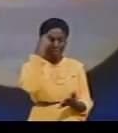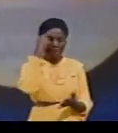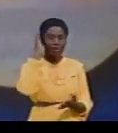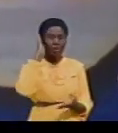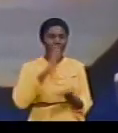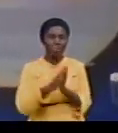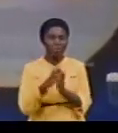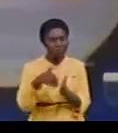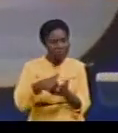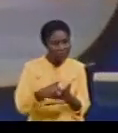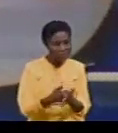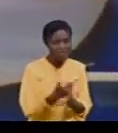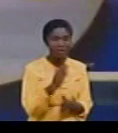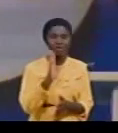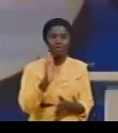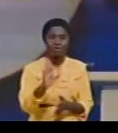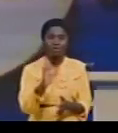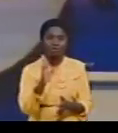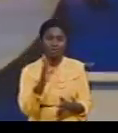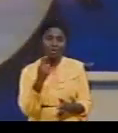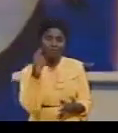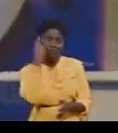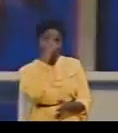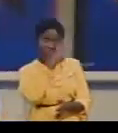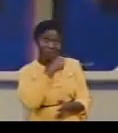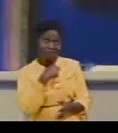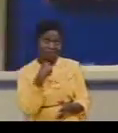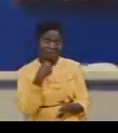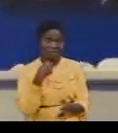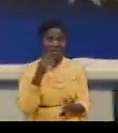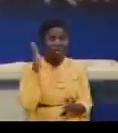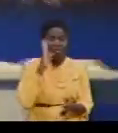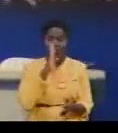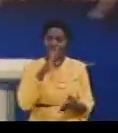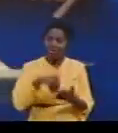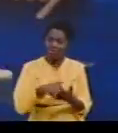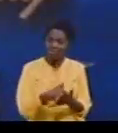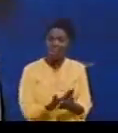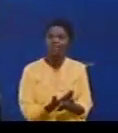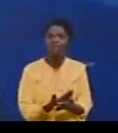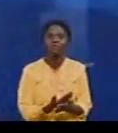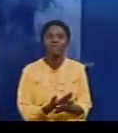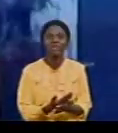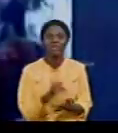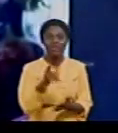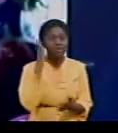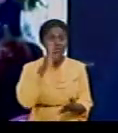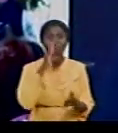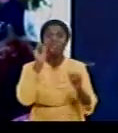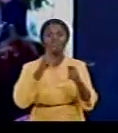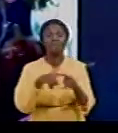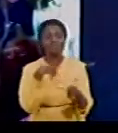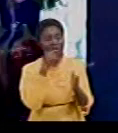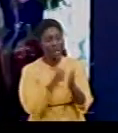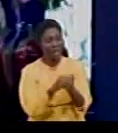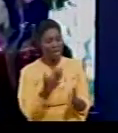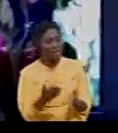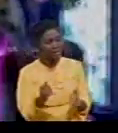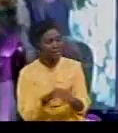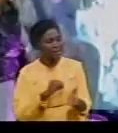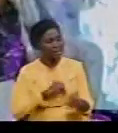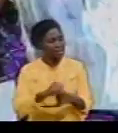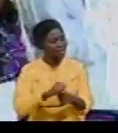fresh. Your outlook will be fresh. You'll say, the things I used to do, I do them